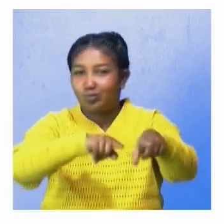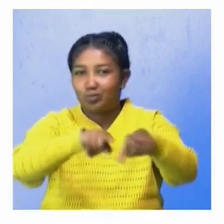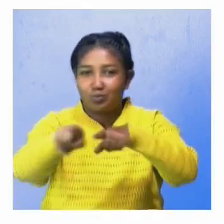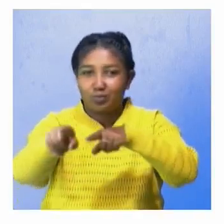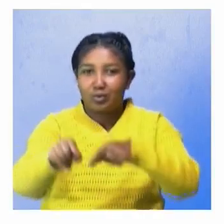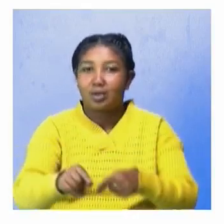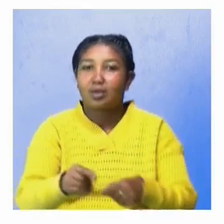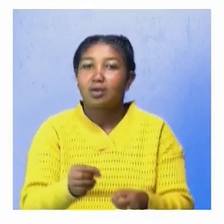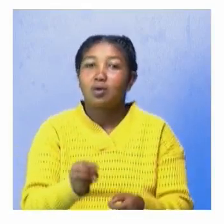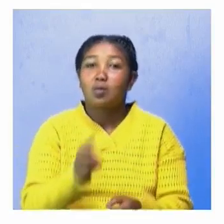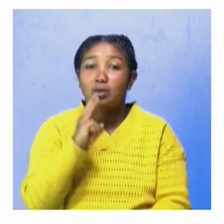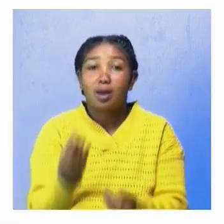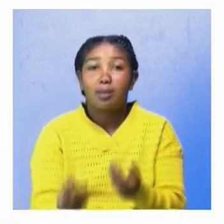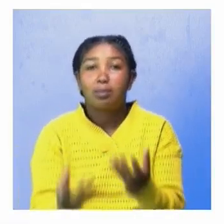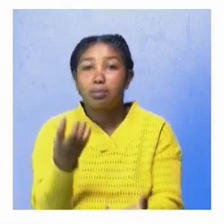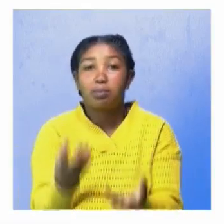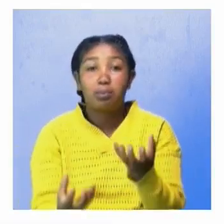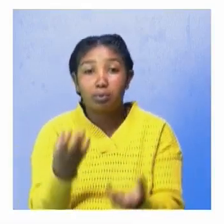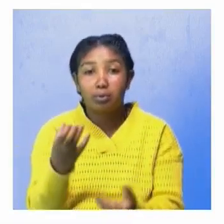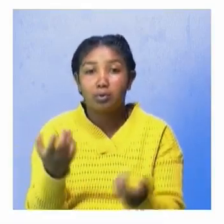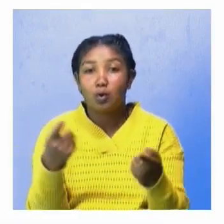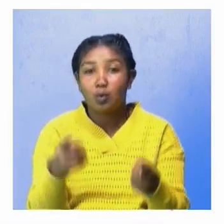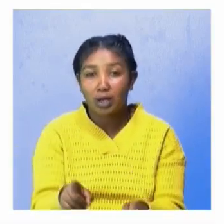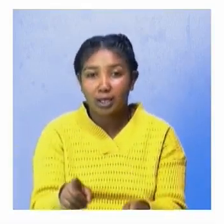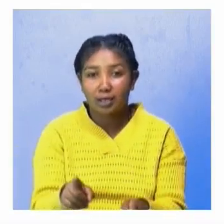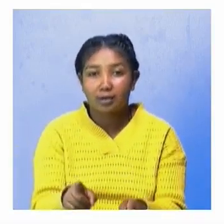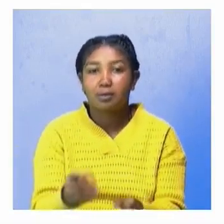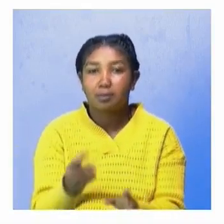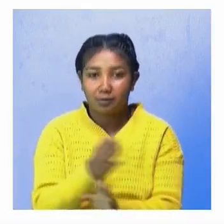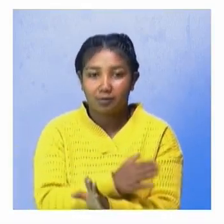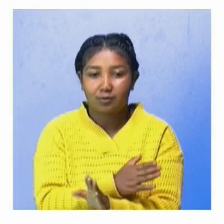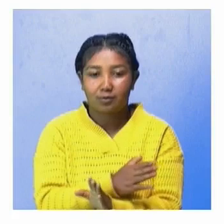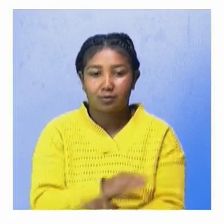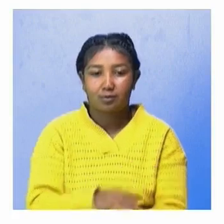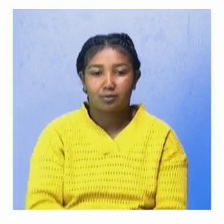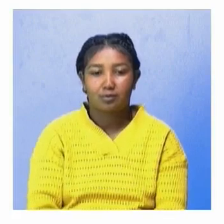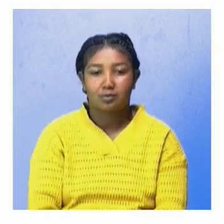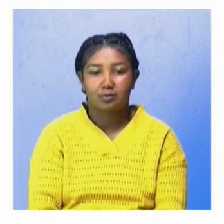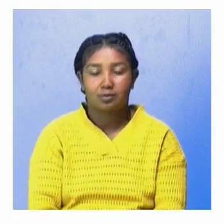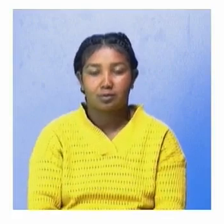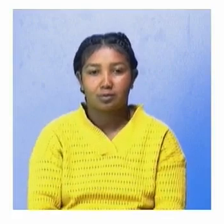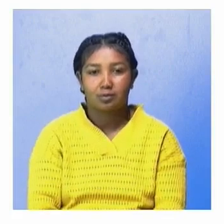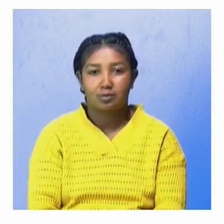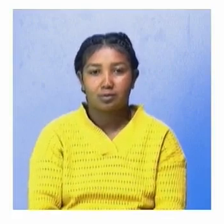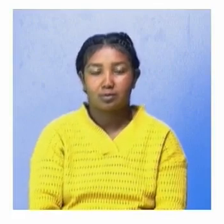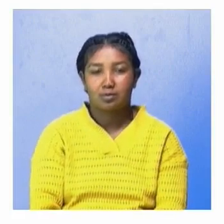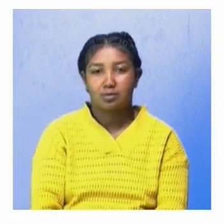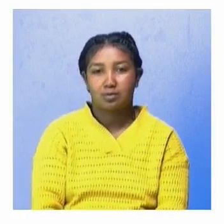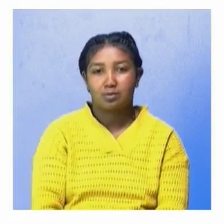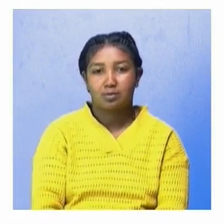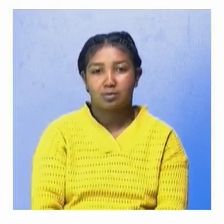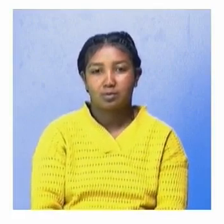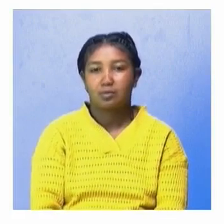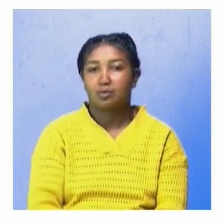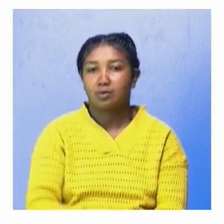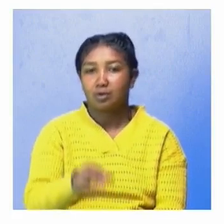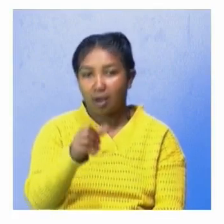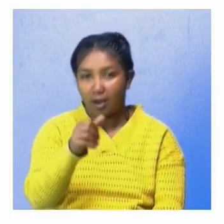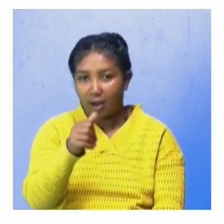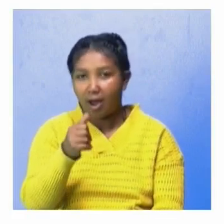Water boils. We can say here before 100 at